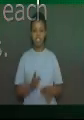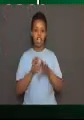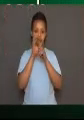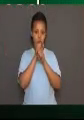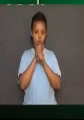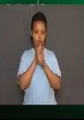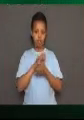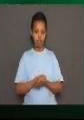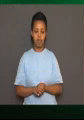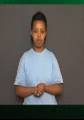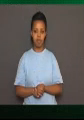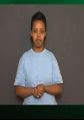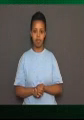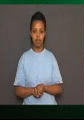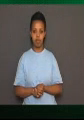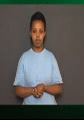Time's up!